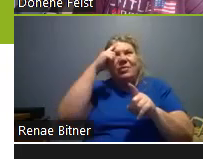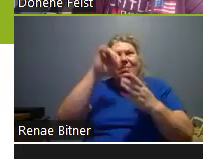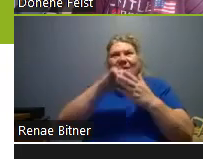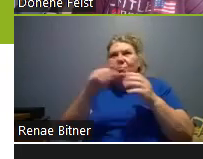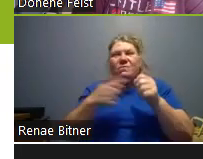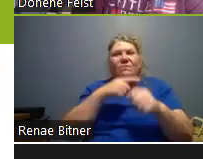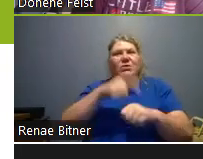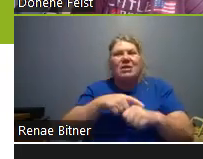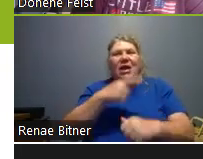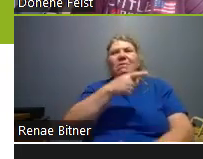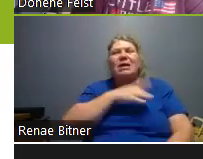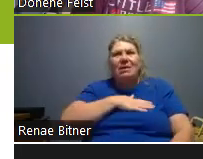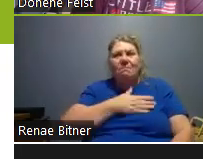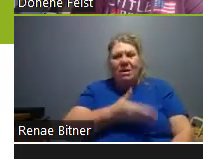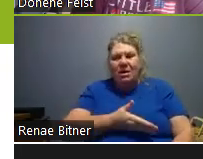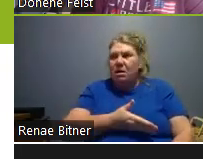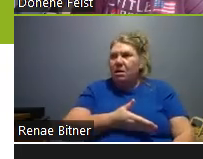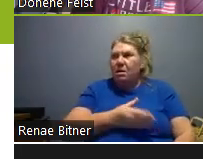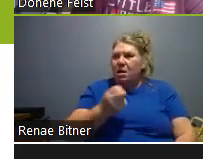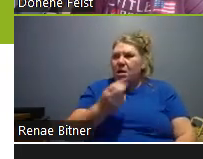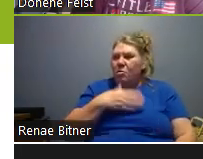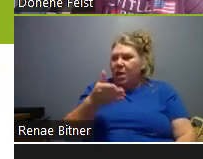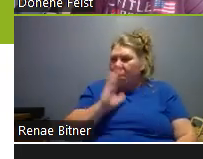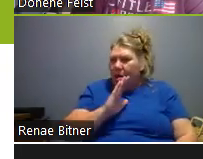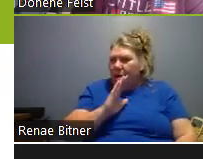honestly admitted that, oh my God,